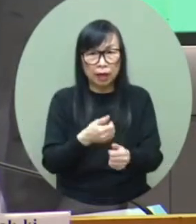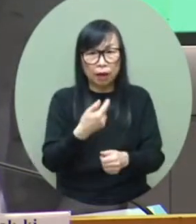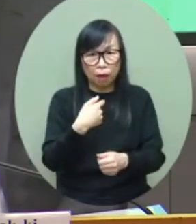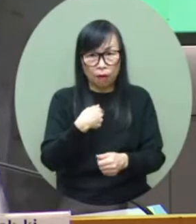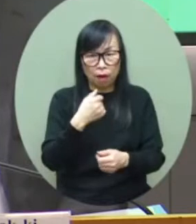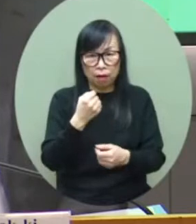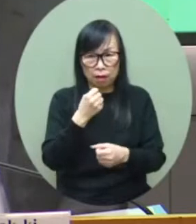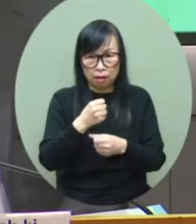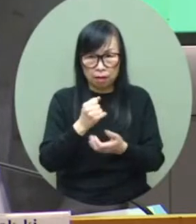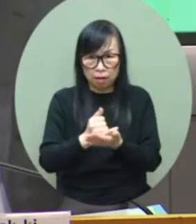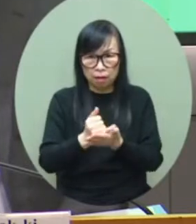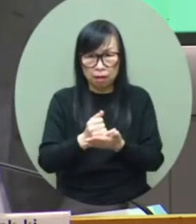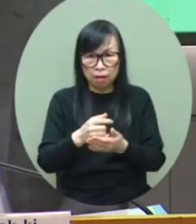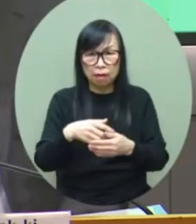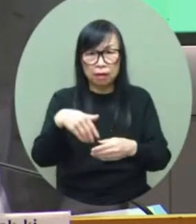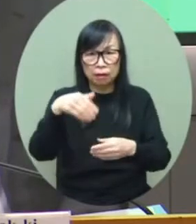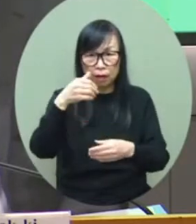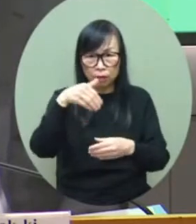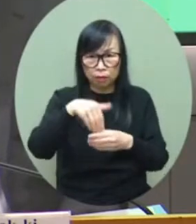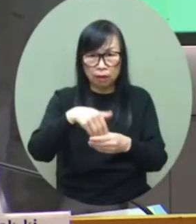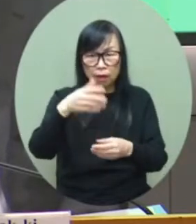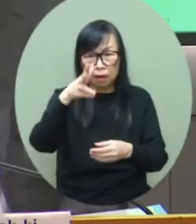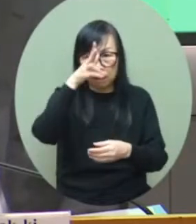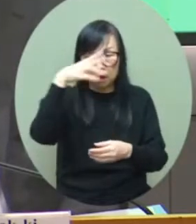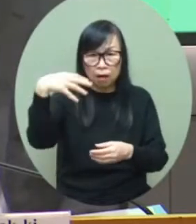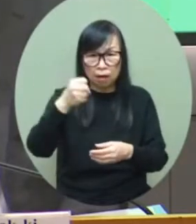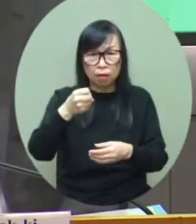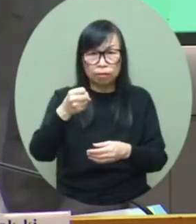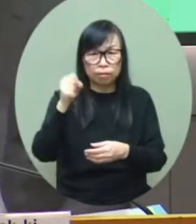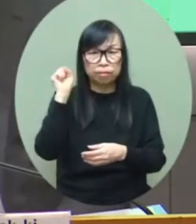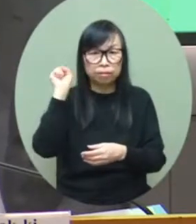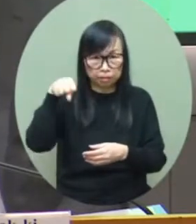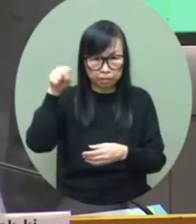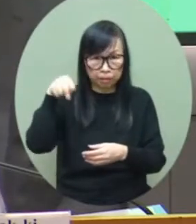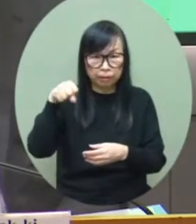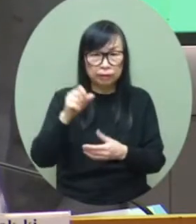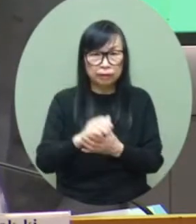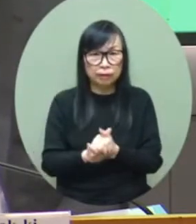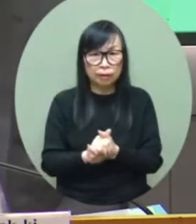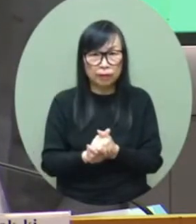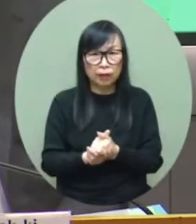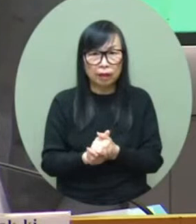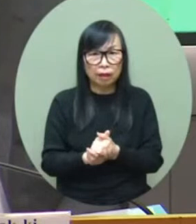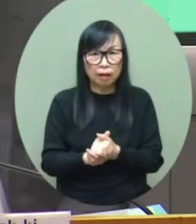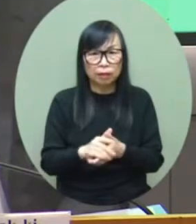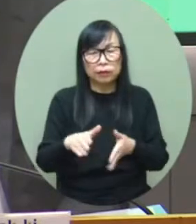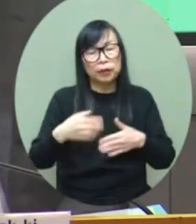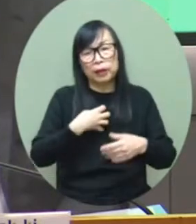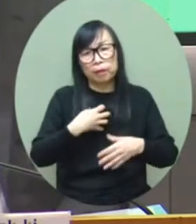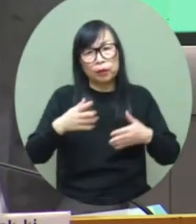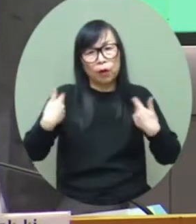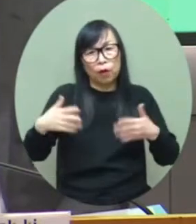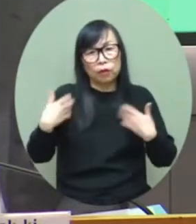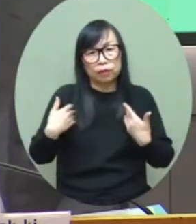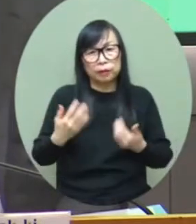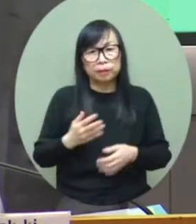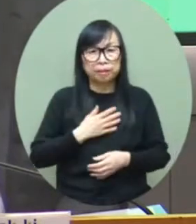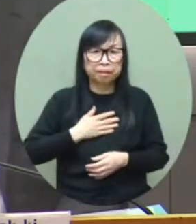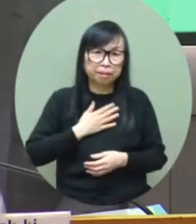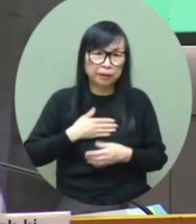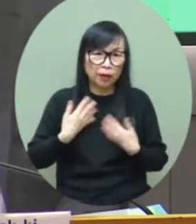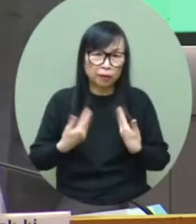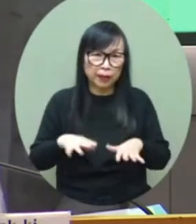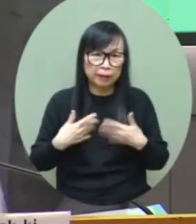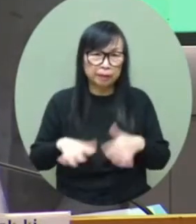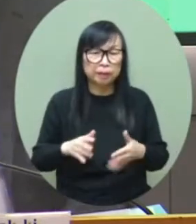diligently to make this possible. And now I have fulfilled my pledge in my election manifesto as I